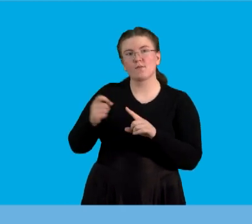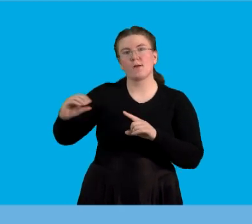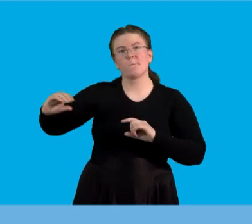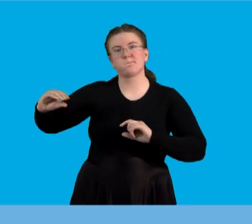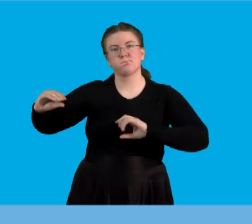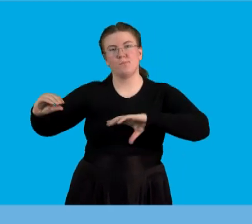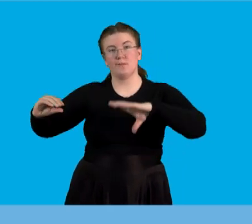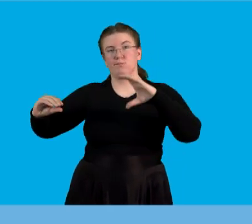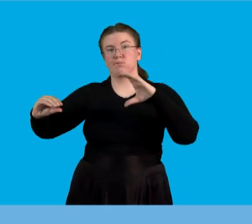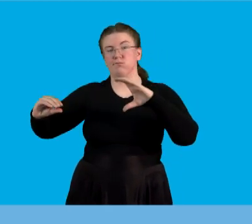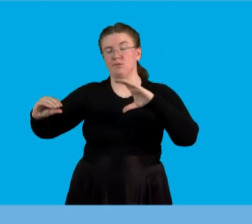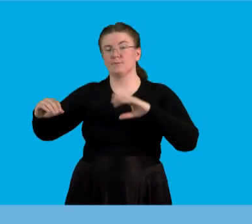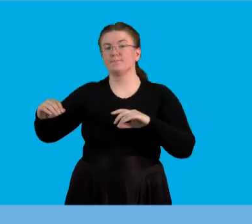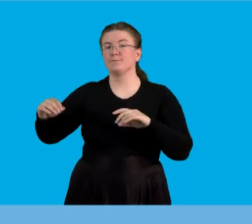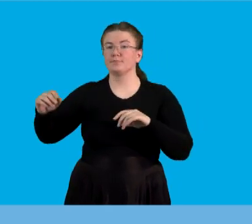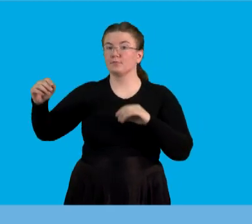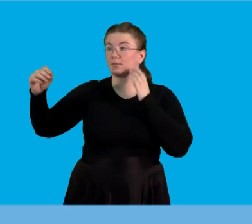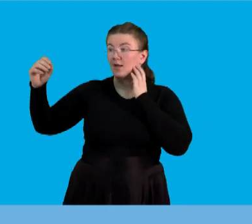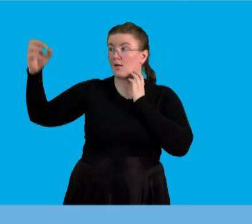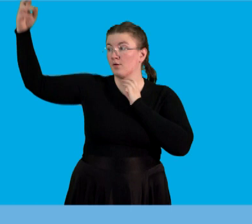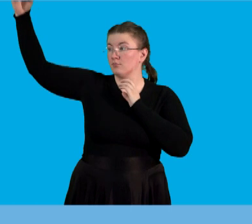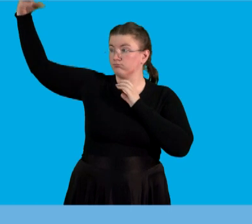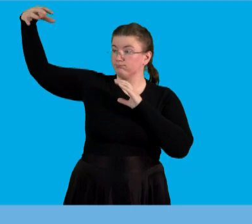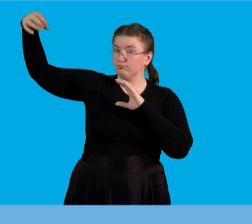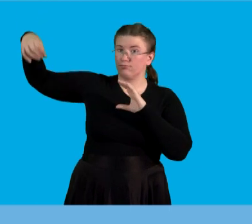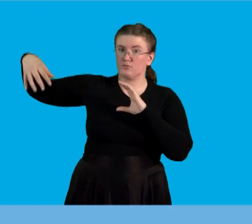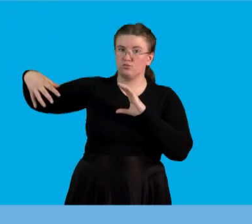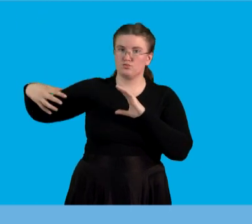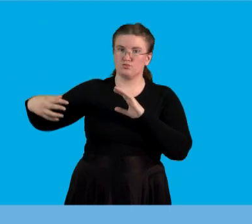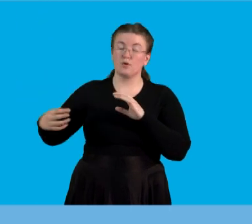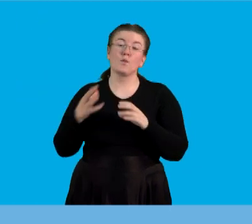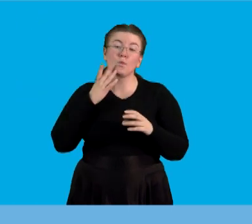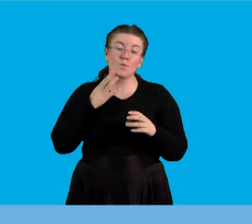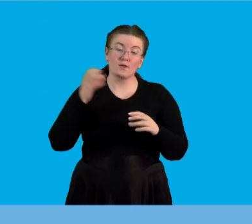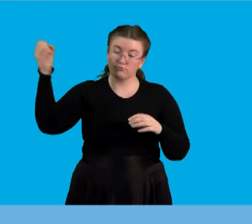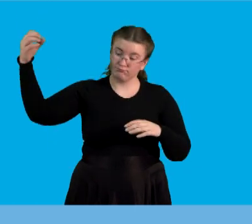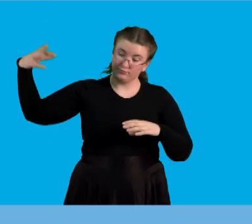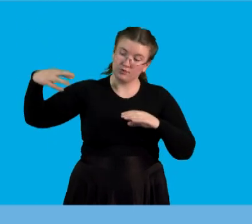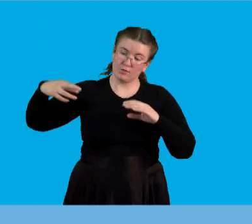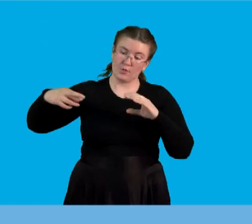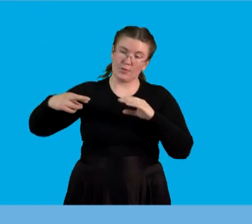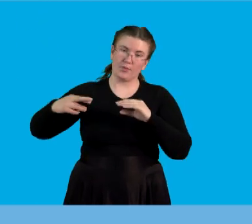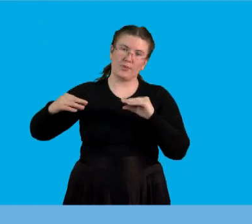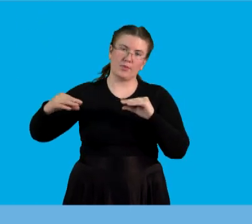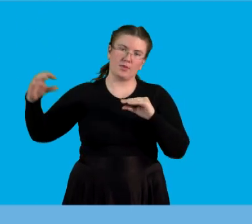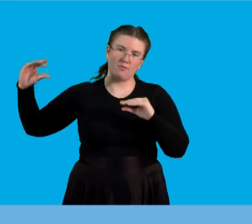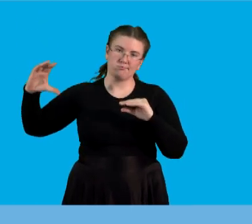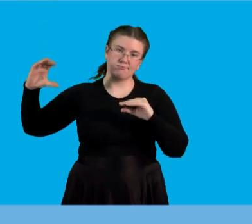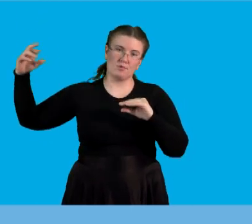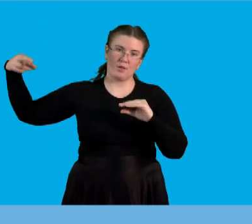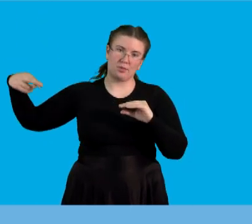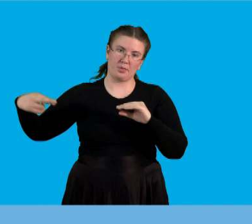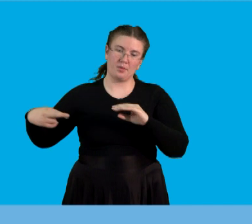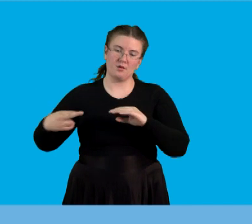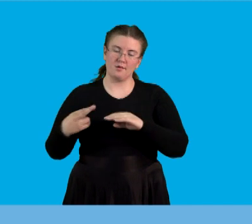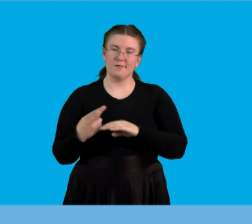to less dense, it is going to increase. The light will speed up, and if it speeds up, it is going to bend away from the normal.